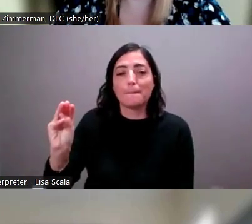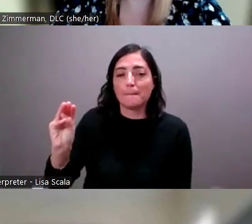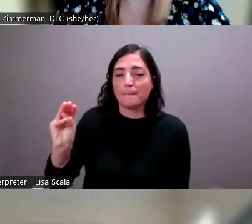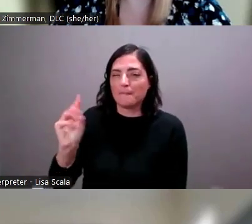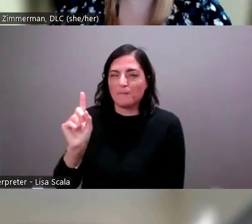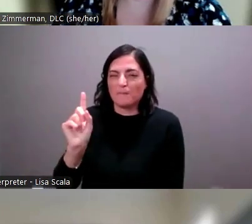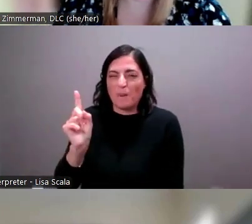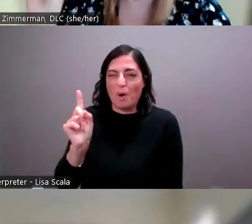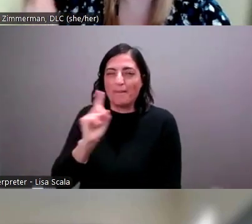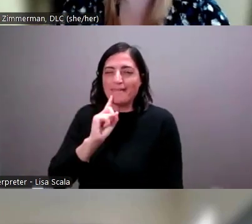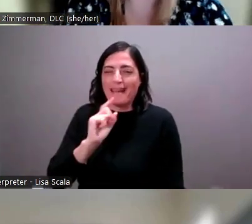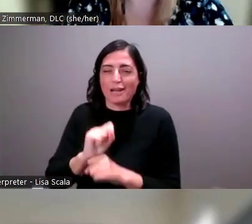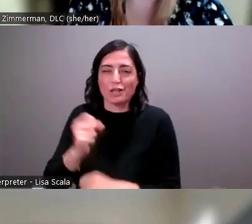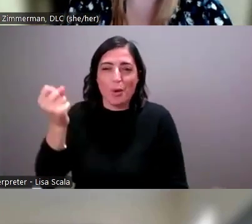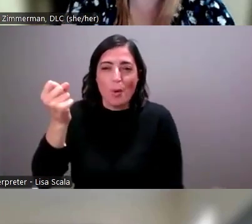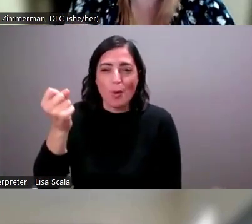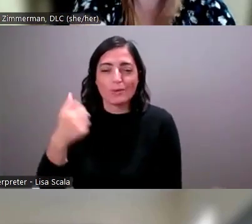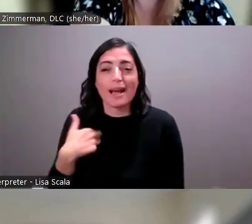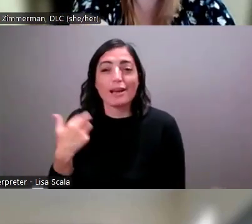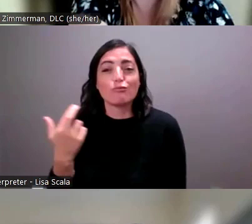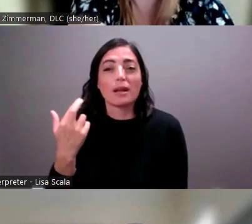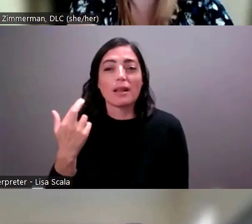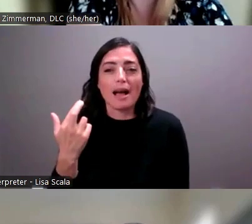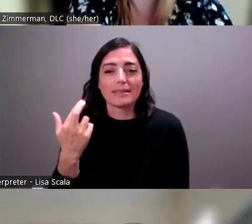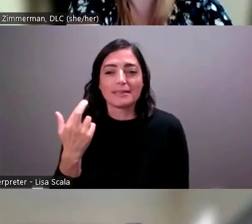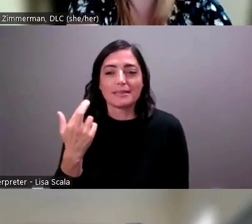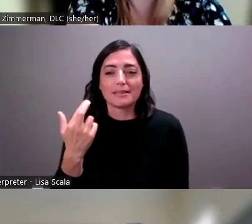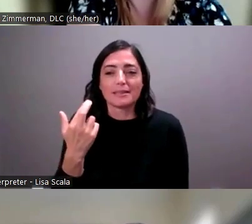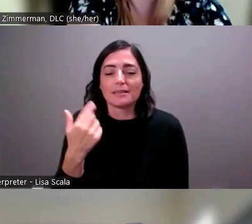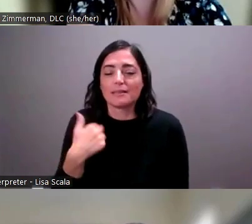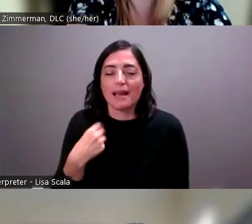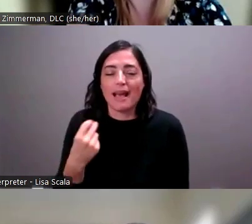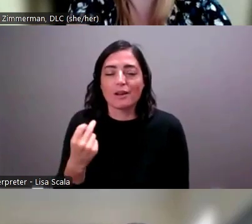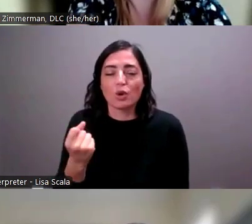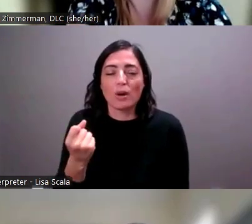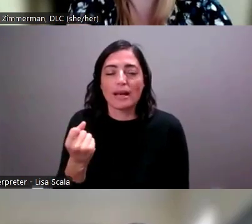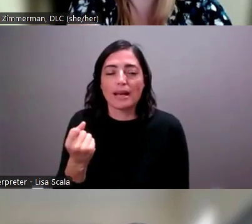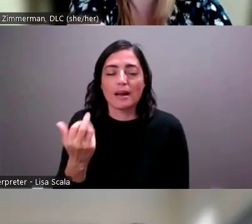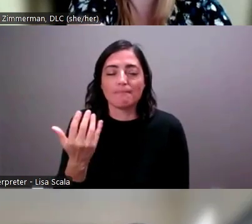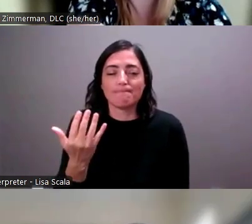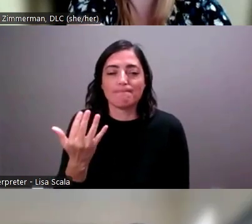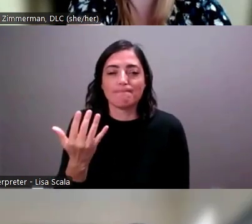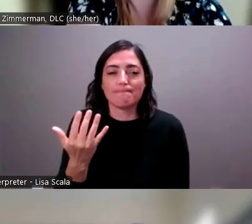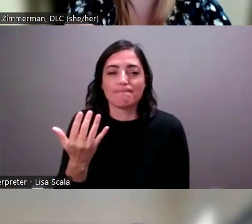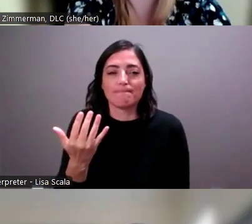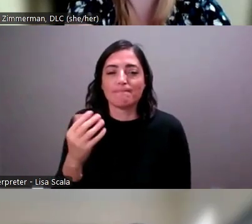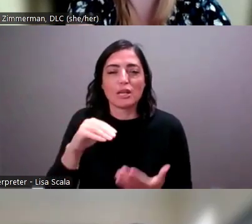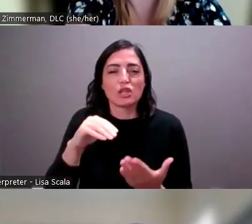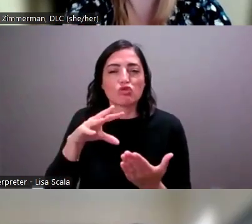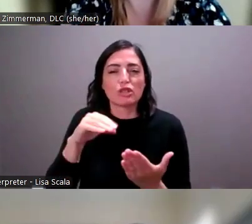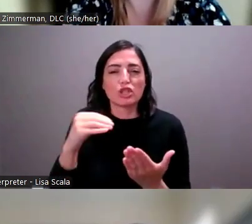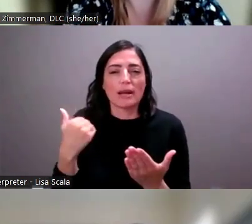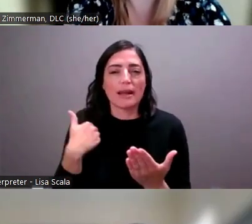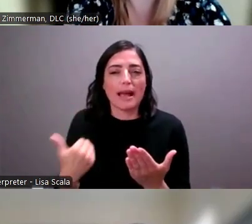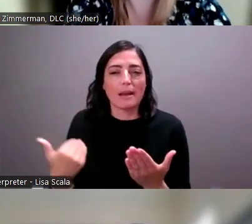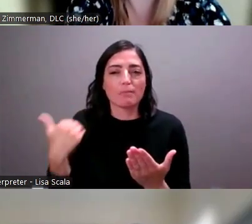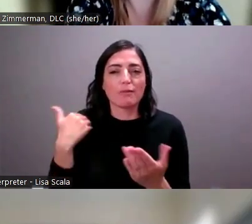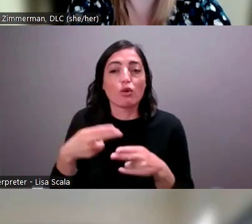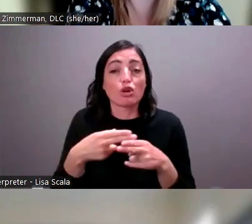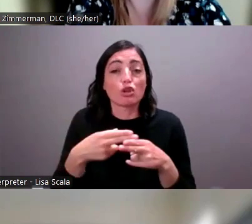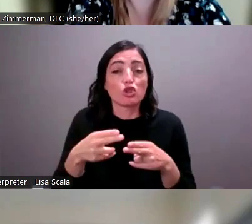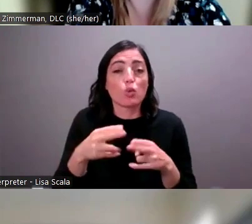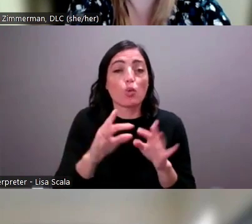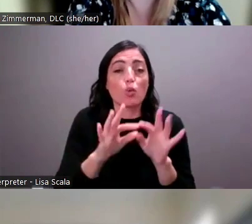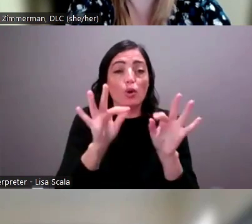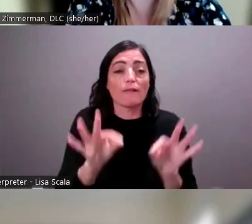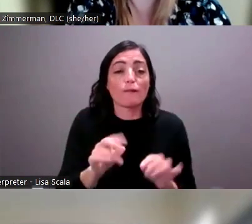moment, actually, because I'm realizing I just had a quick, I had screenshotted the short form survey,